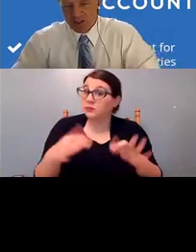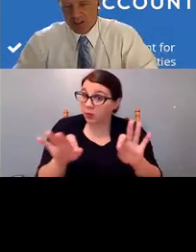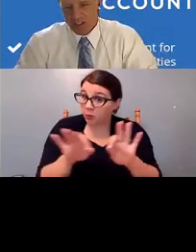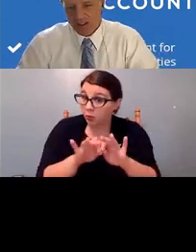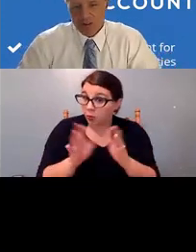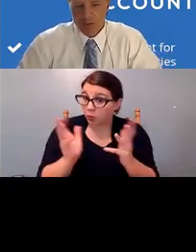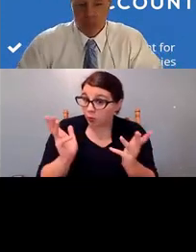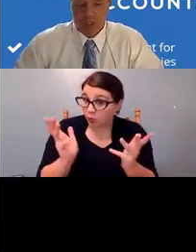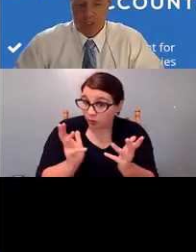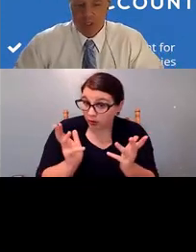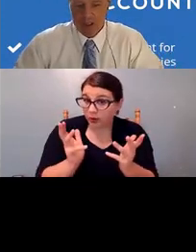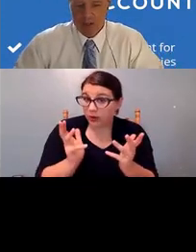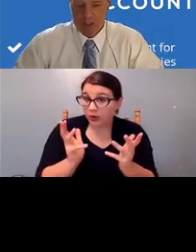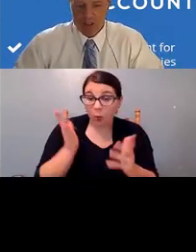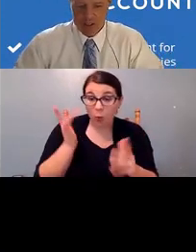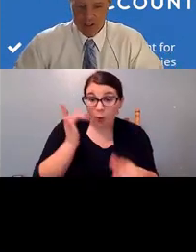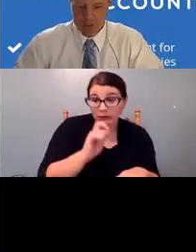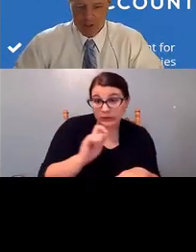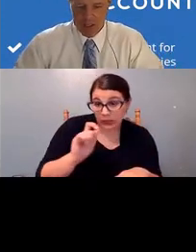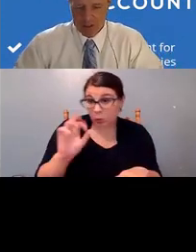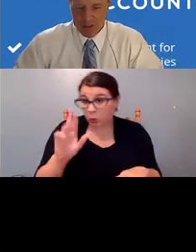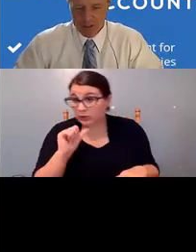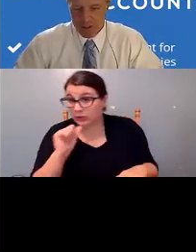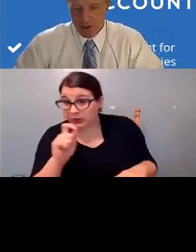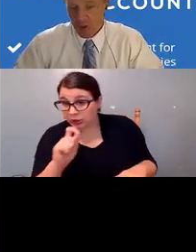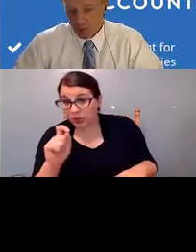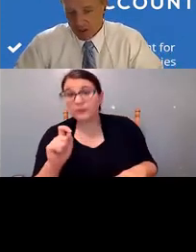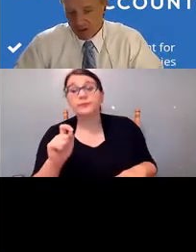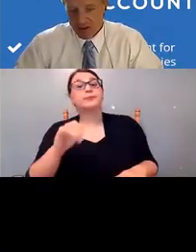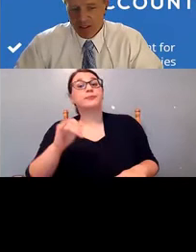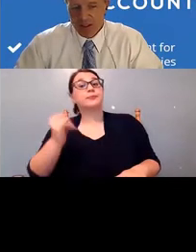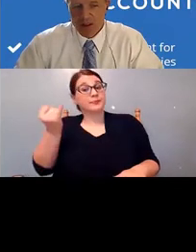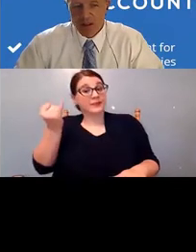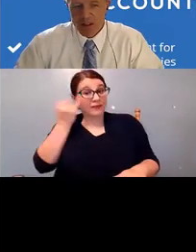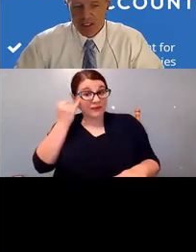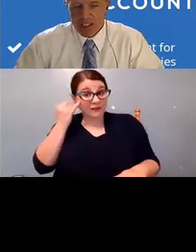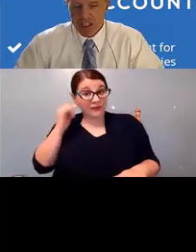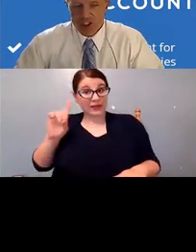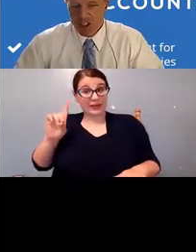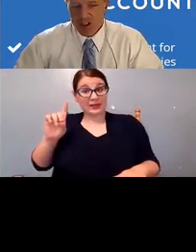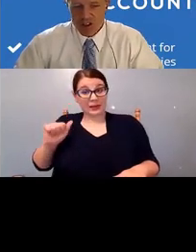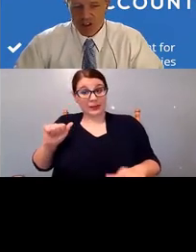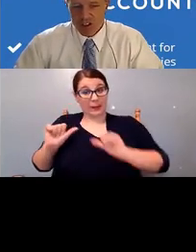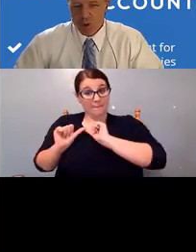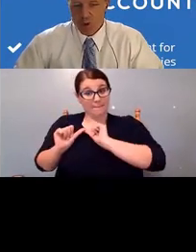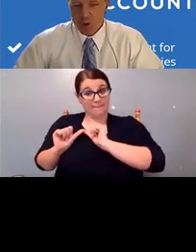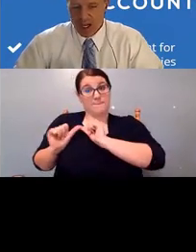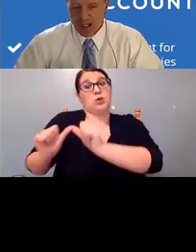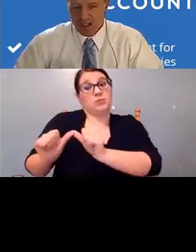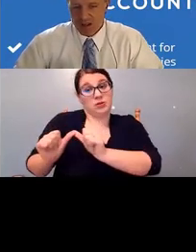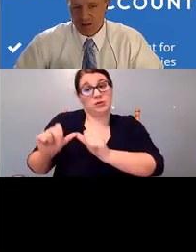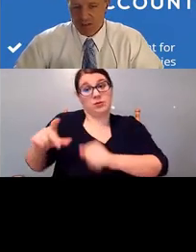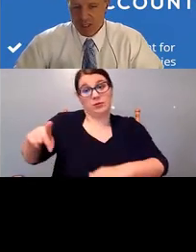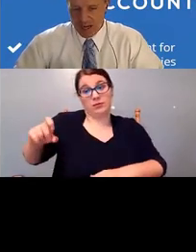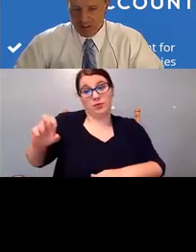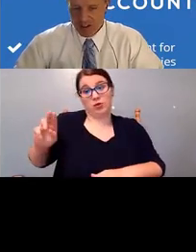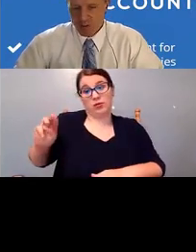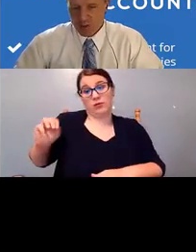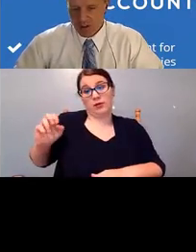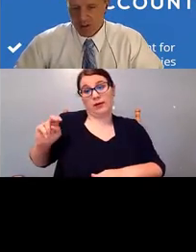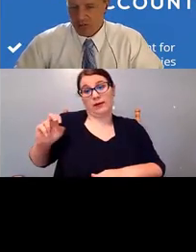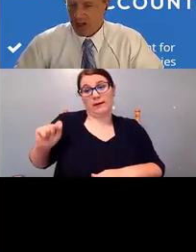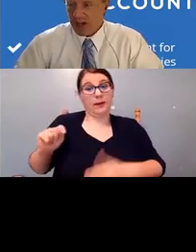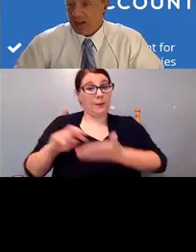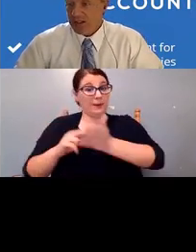is this. If the disability is considered permanent, then each year you will not be asked